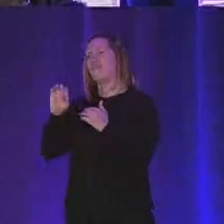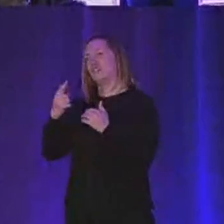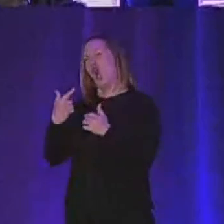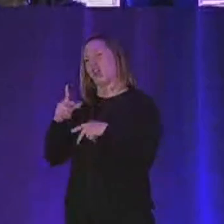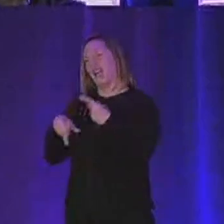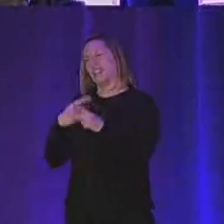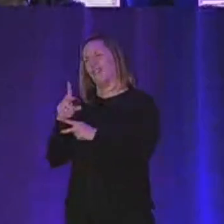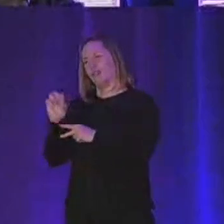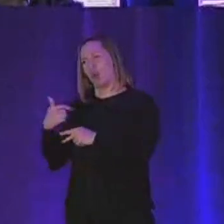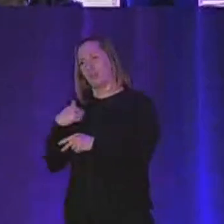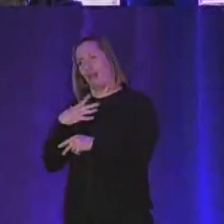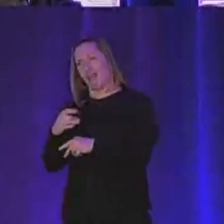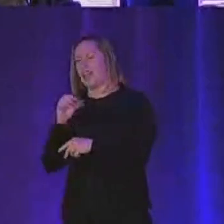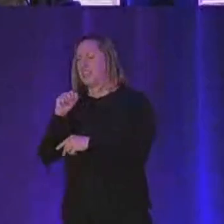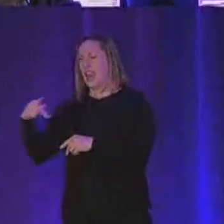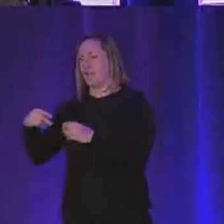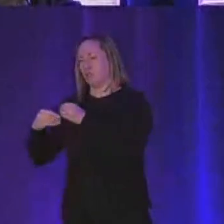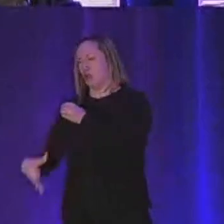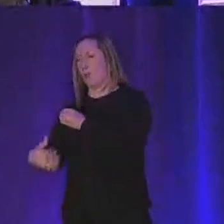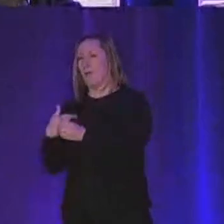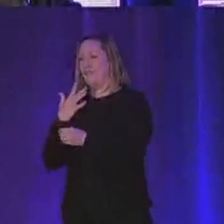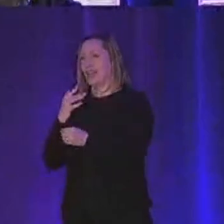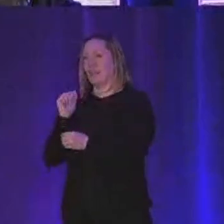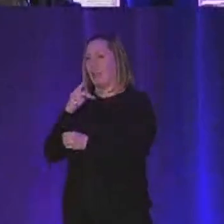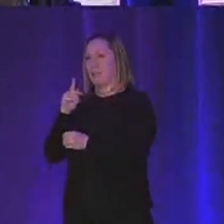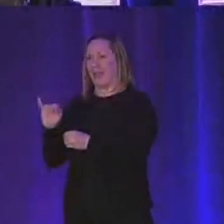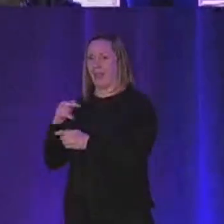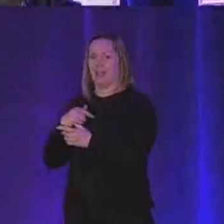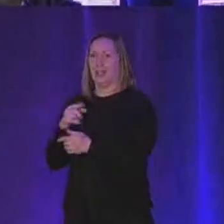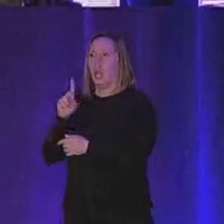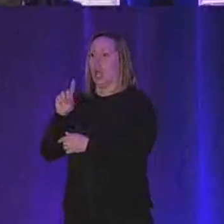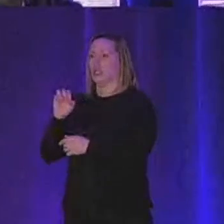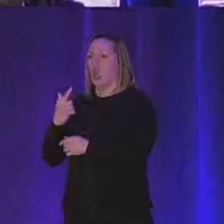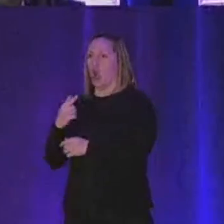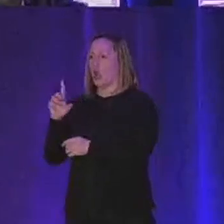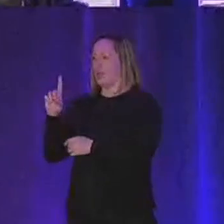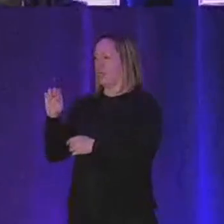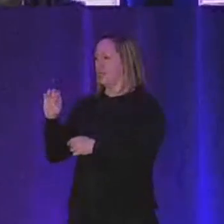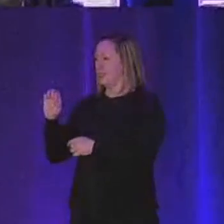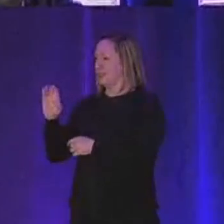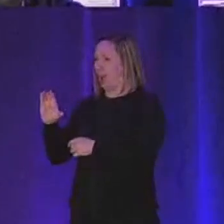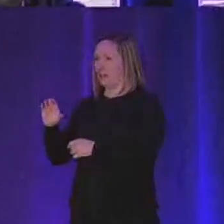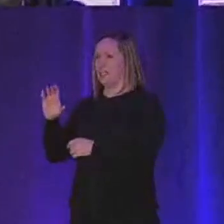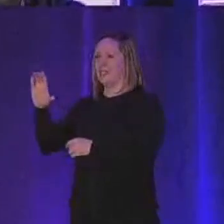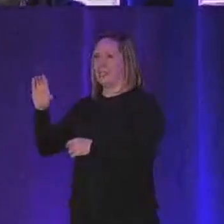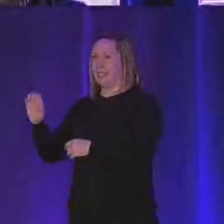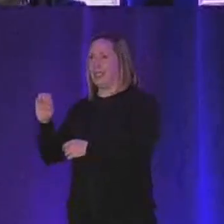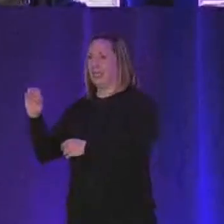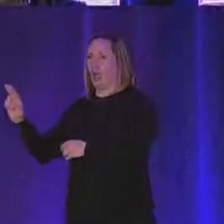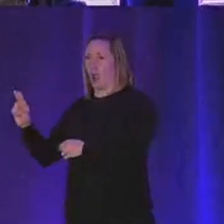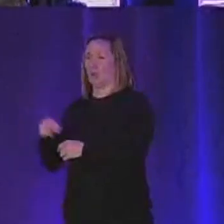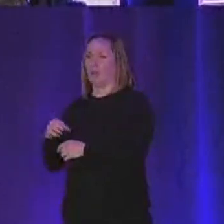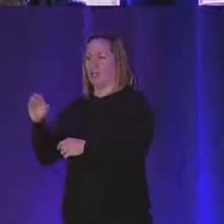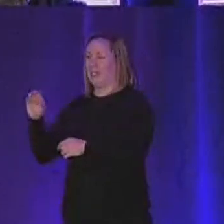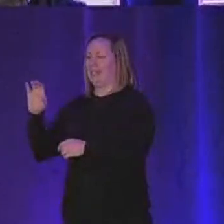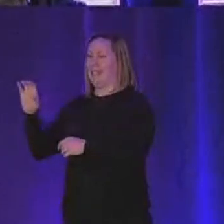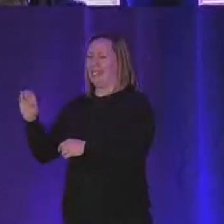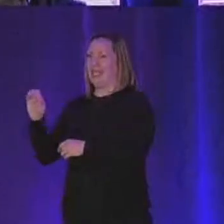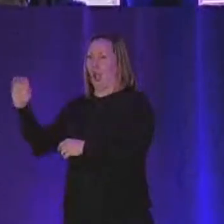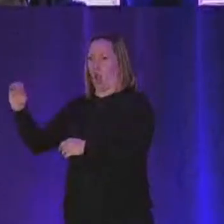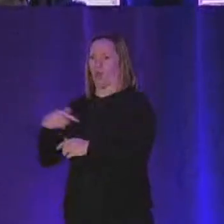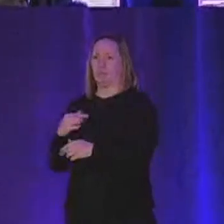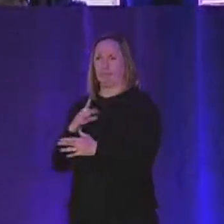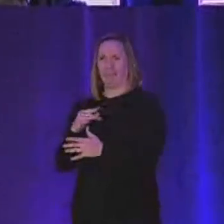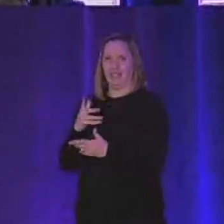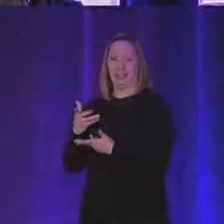little app that shows you a list of things. My favorite API in the world, dog.ceo, phenomenal API. And this is indeed a React app. It's